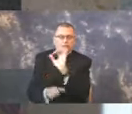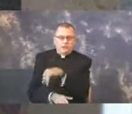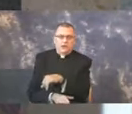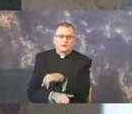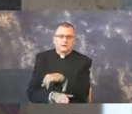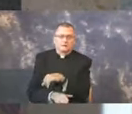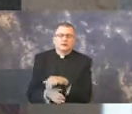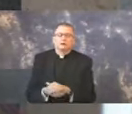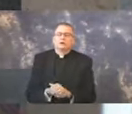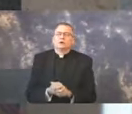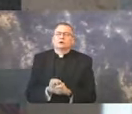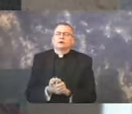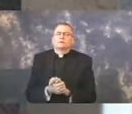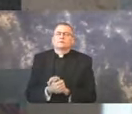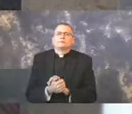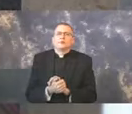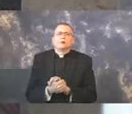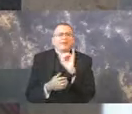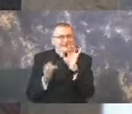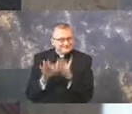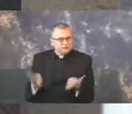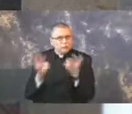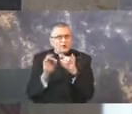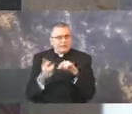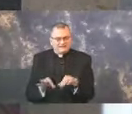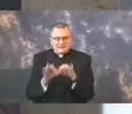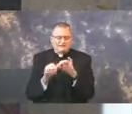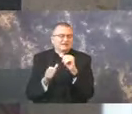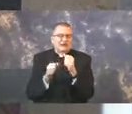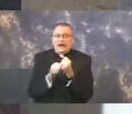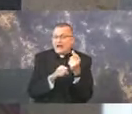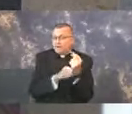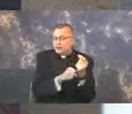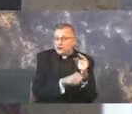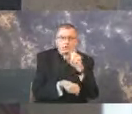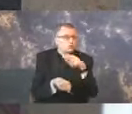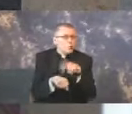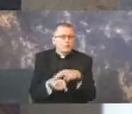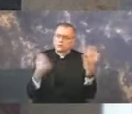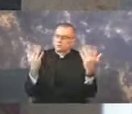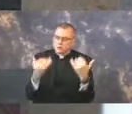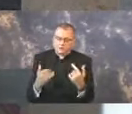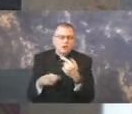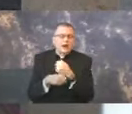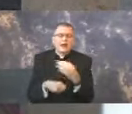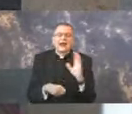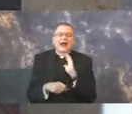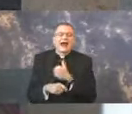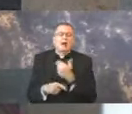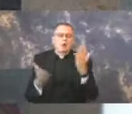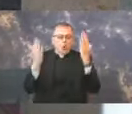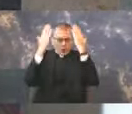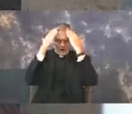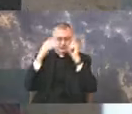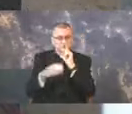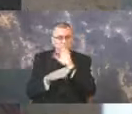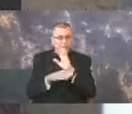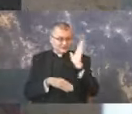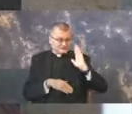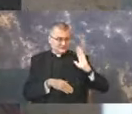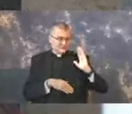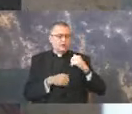It's a central element of this Mass that each year we, the priests, all together, renew our promises of ordination.